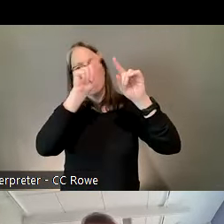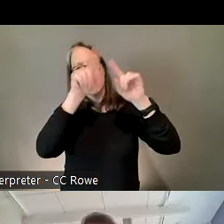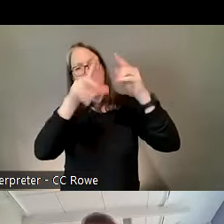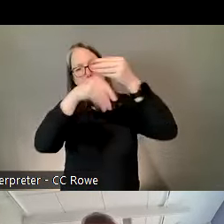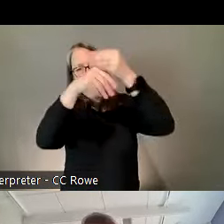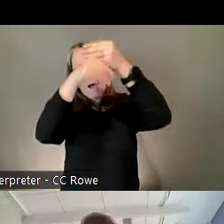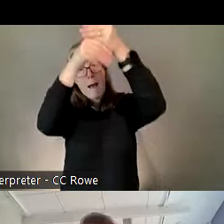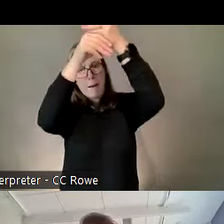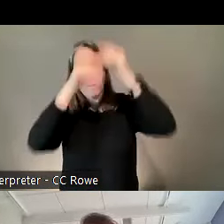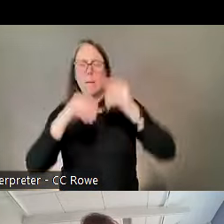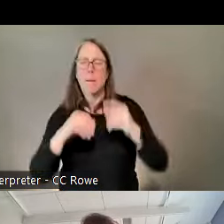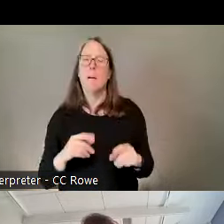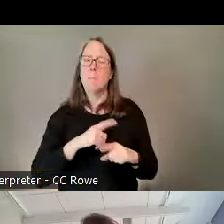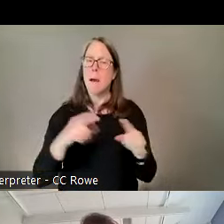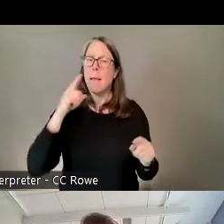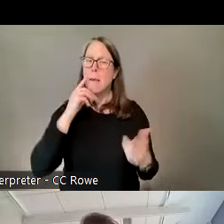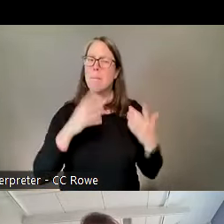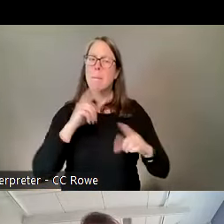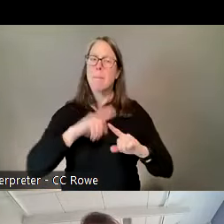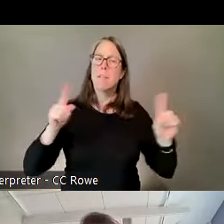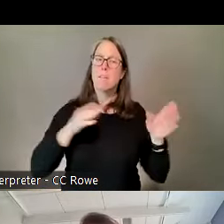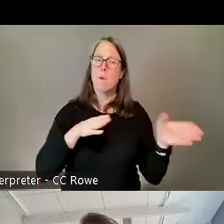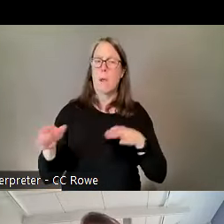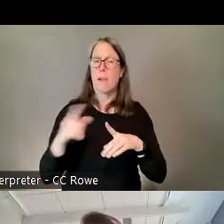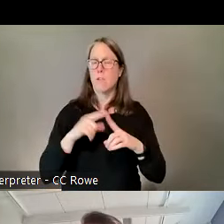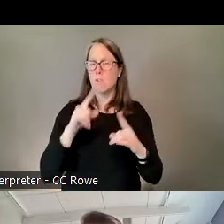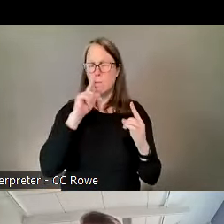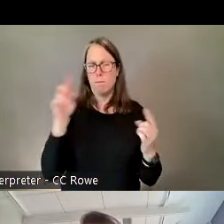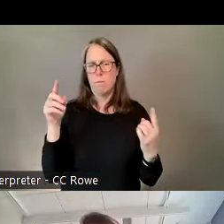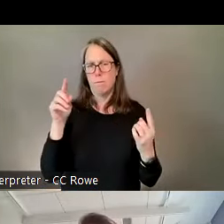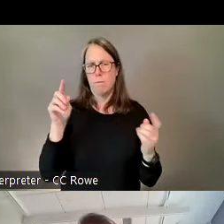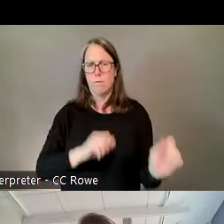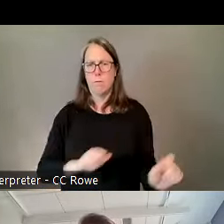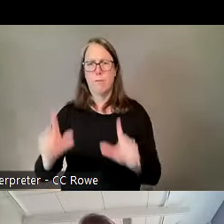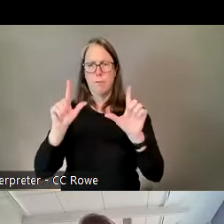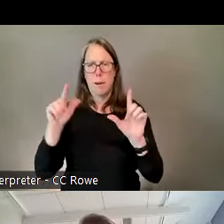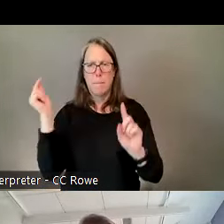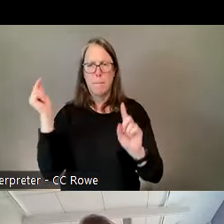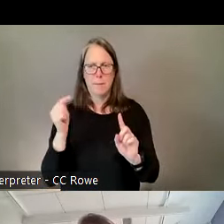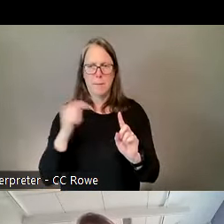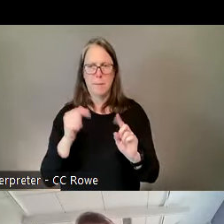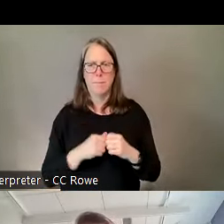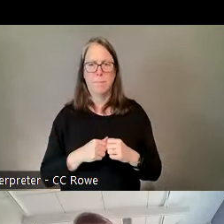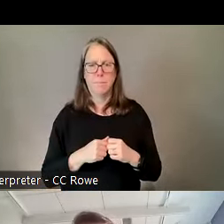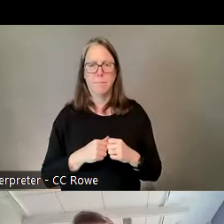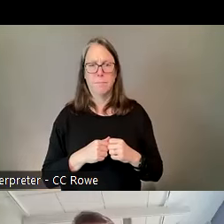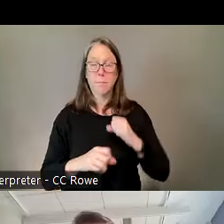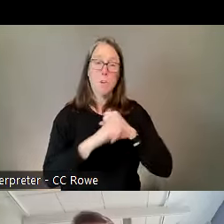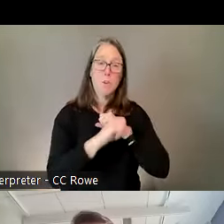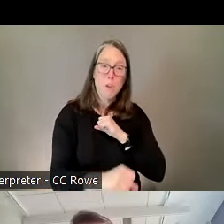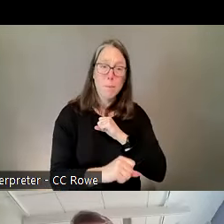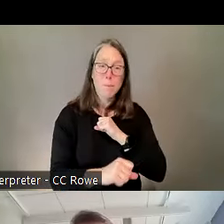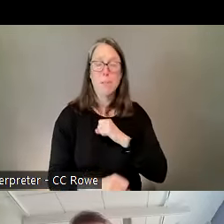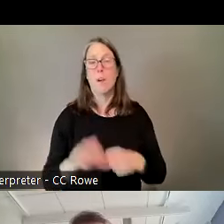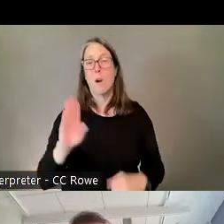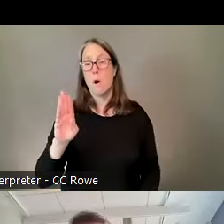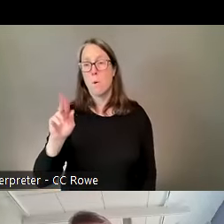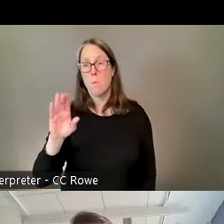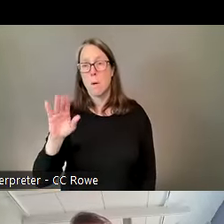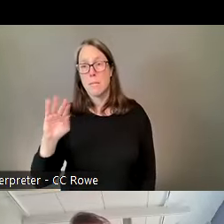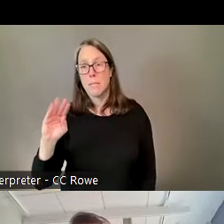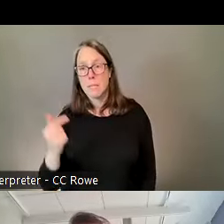there's a different way of maybe thinking about what we want to do with this. Stretching, bracing, therapy